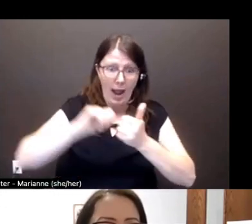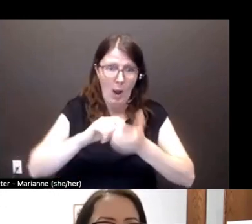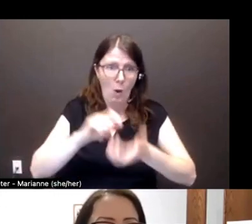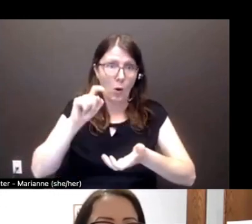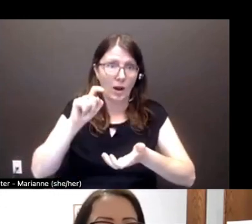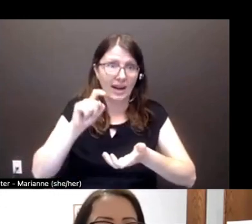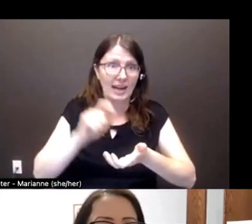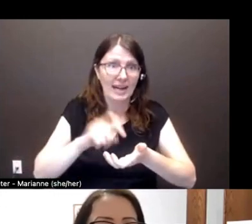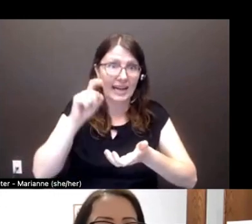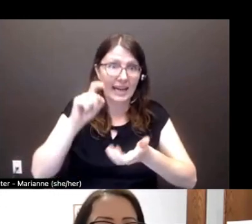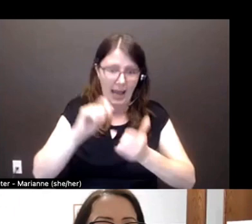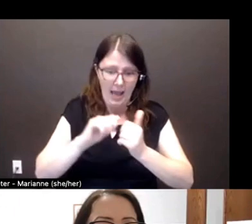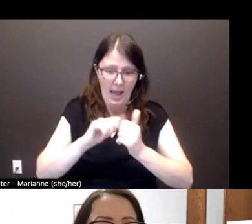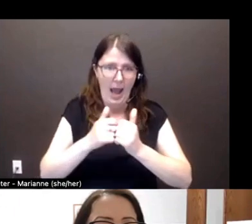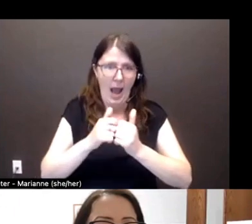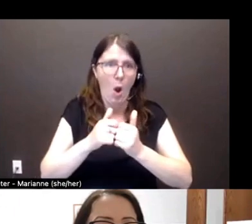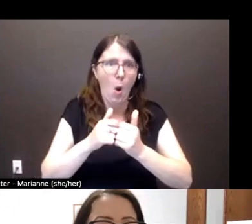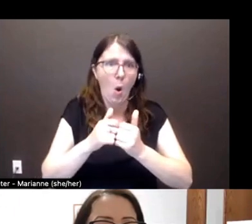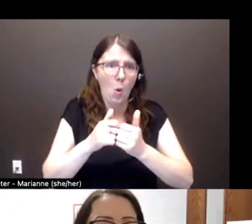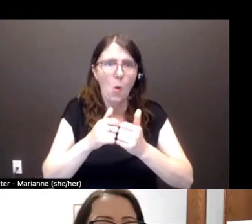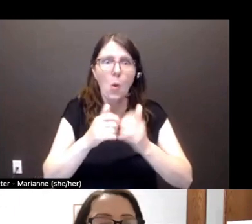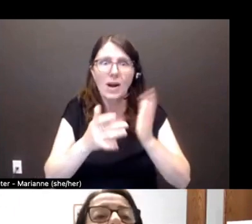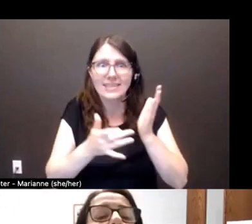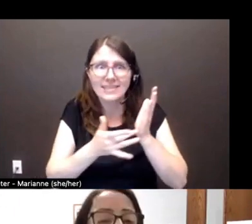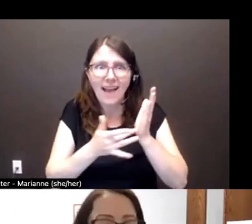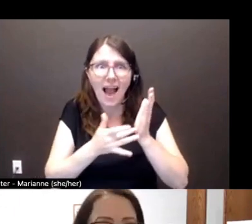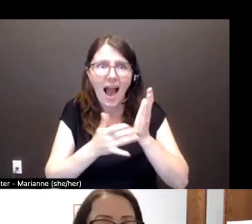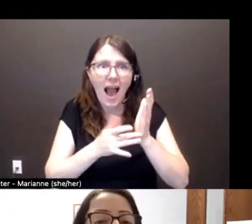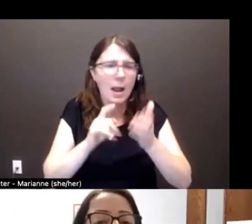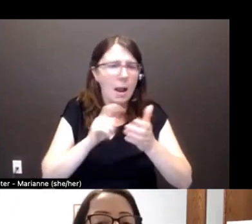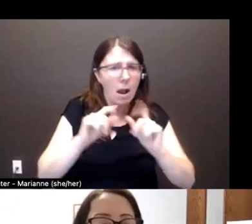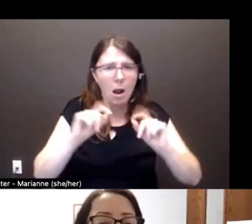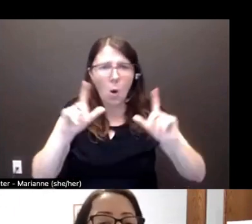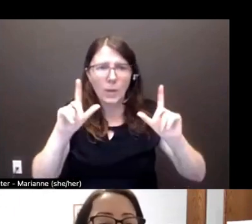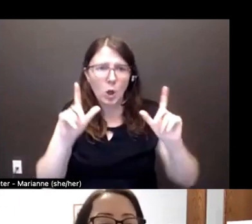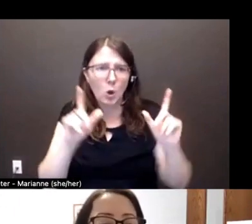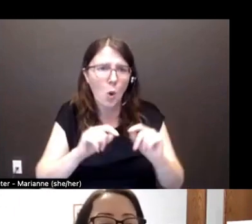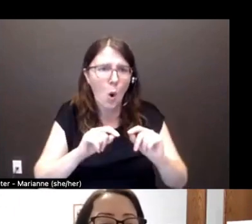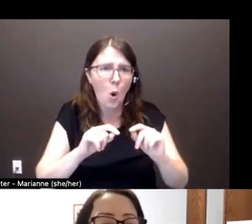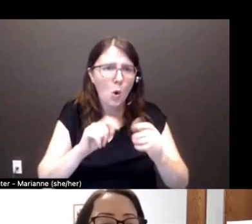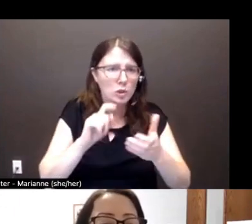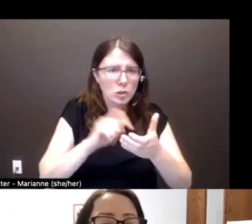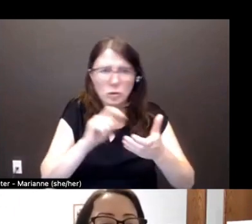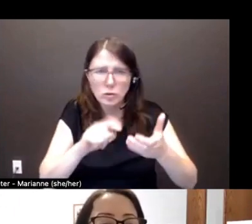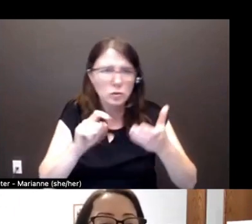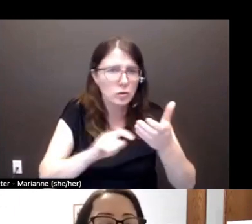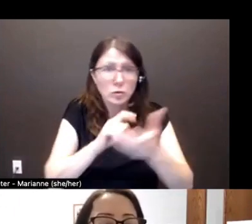them other skills, they are adapting and using them very, very quickly.